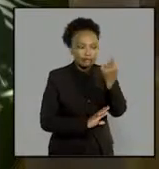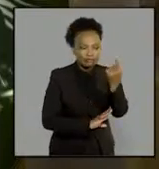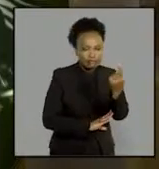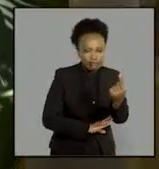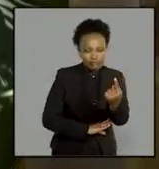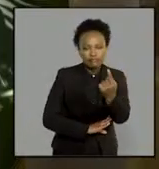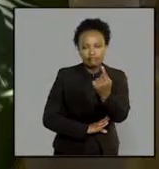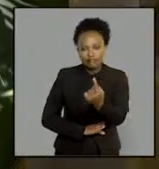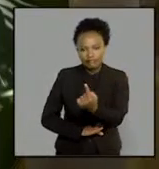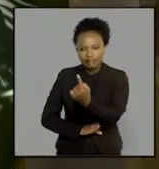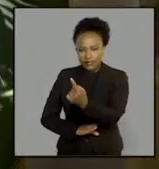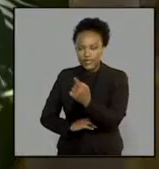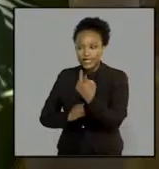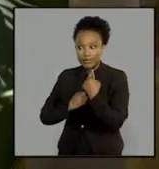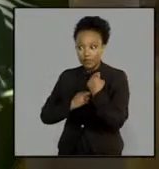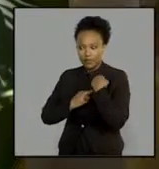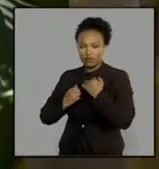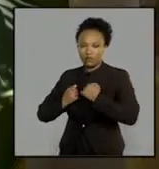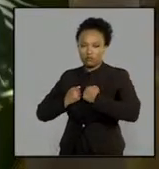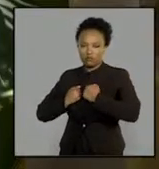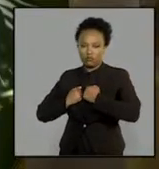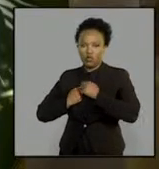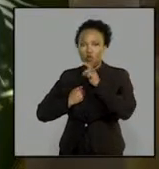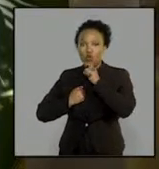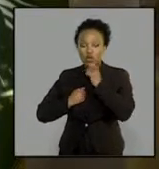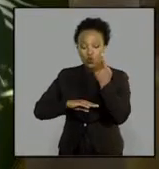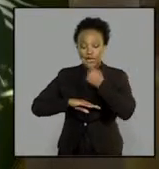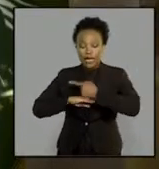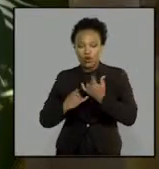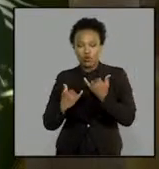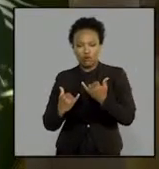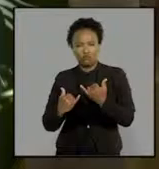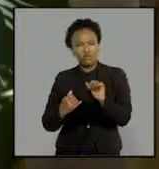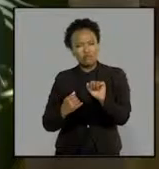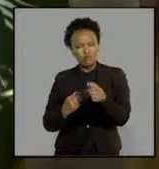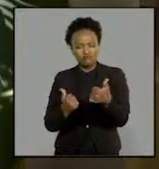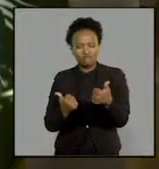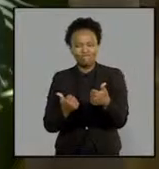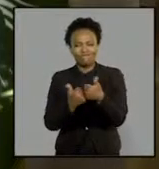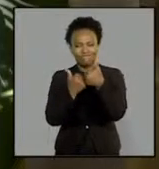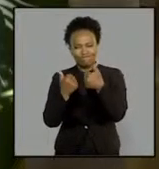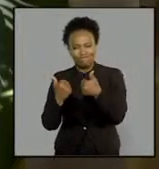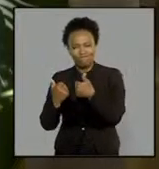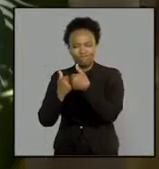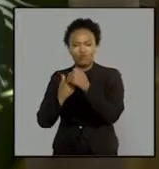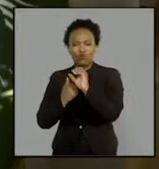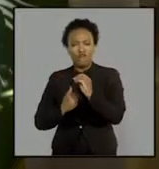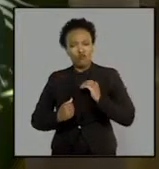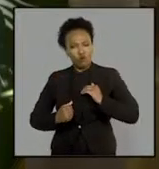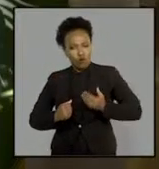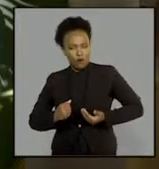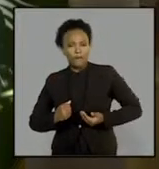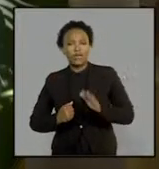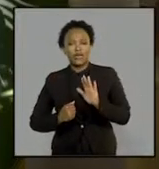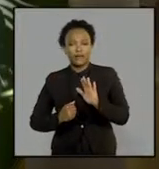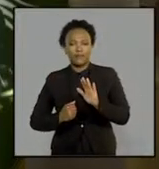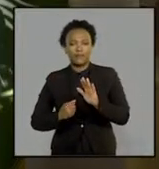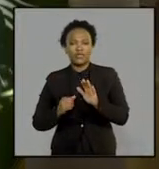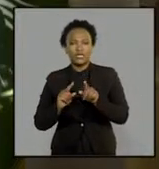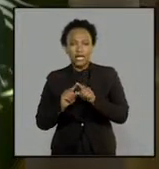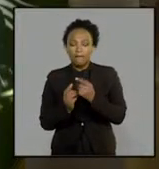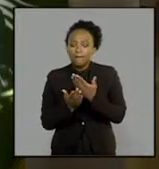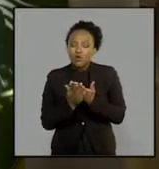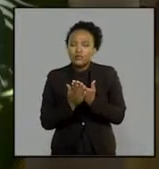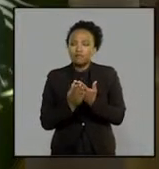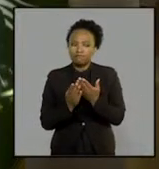each and every one of us to use this day to reflect on the challenges that women continue to